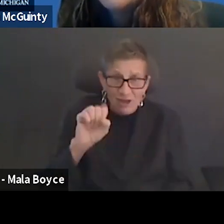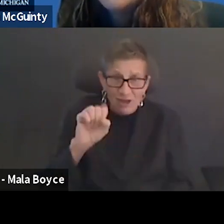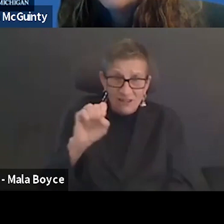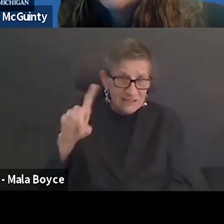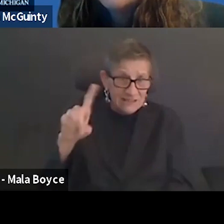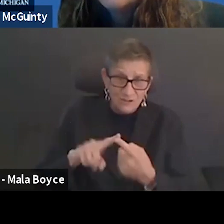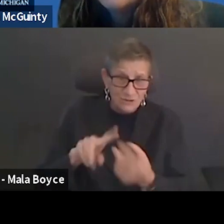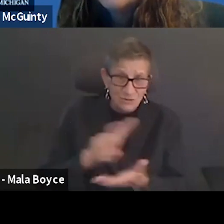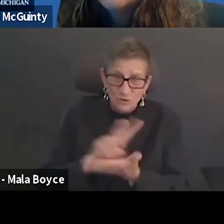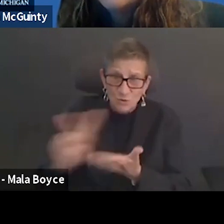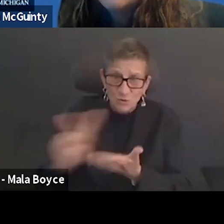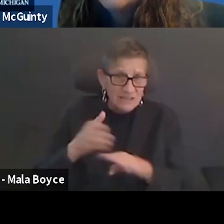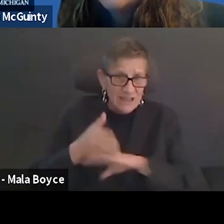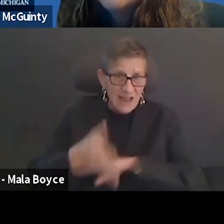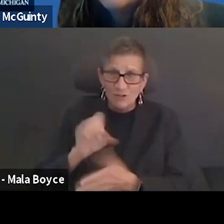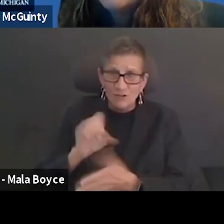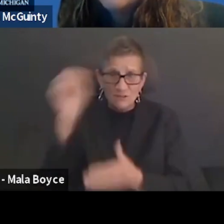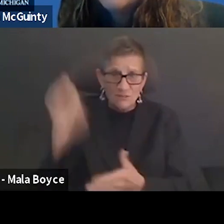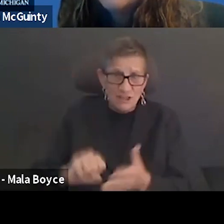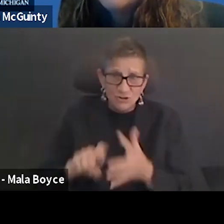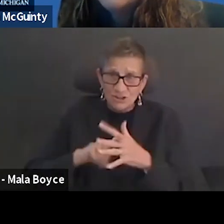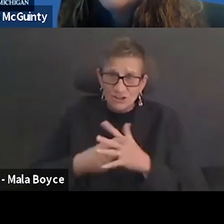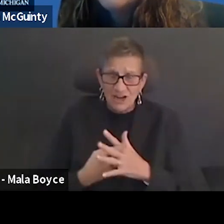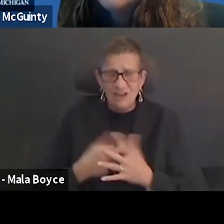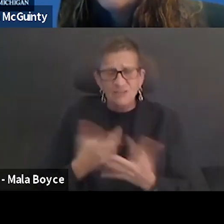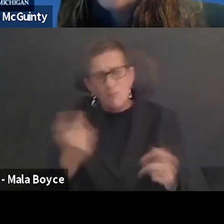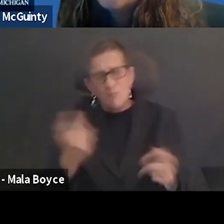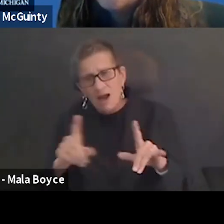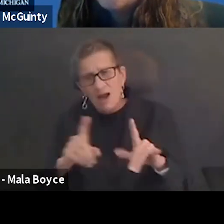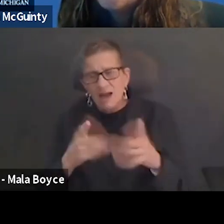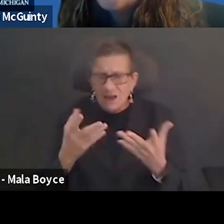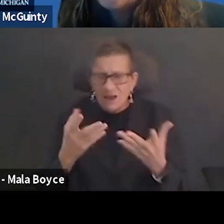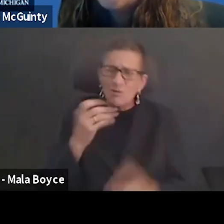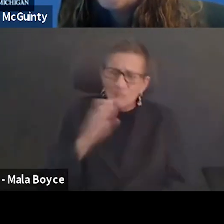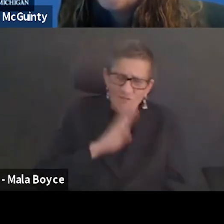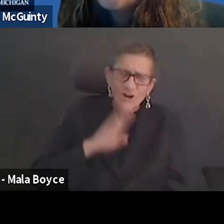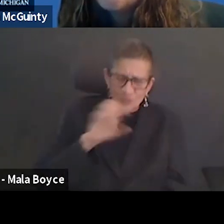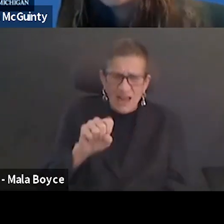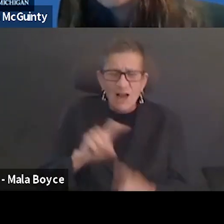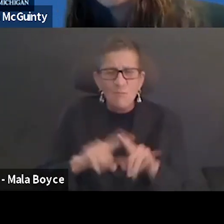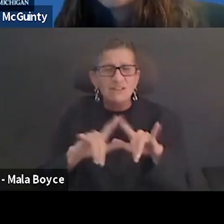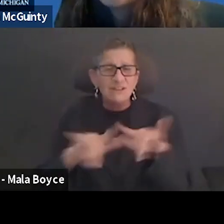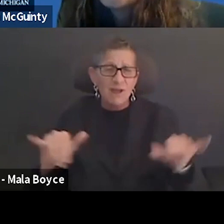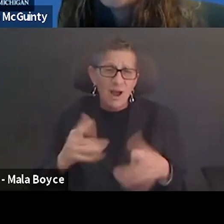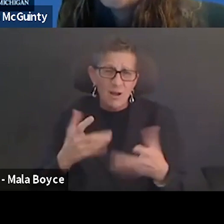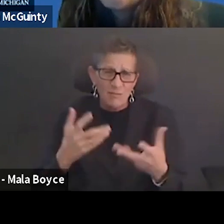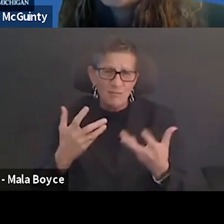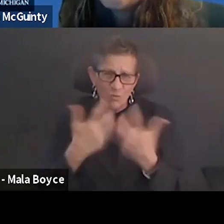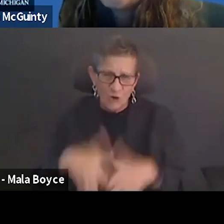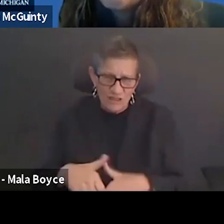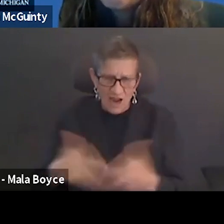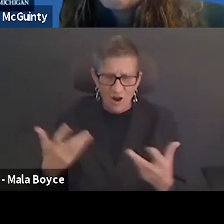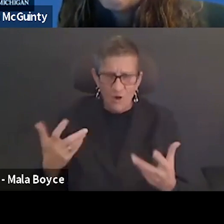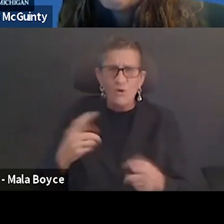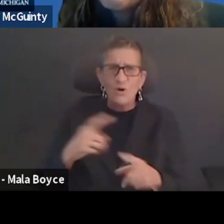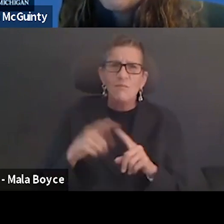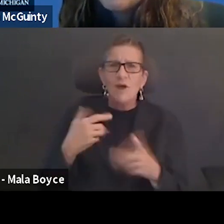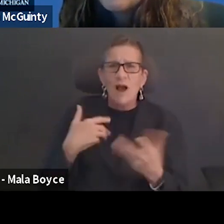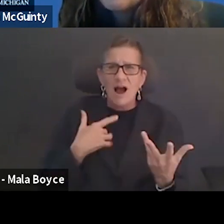was a little frustrating, but it also kind of worked out. So, so we're all right, but definitely I like